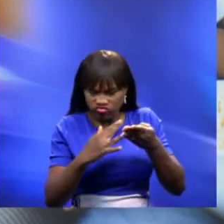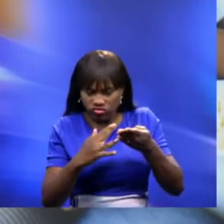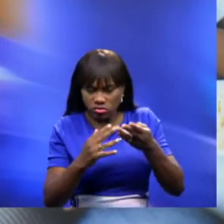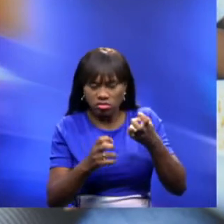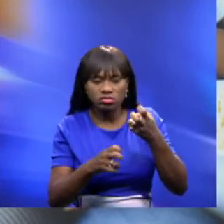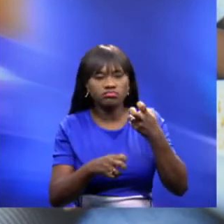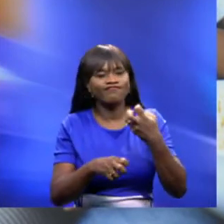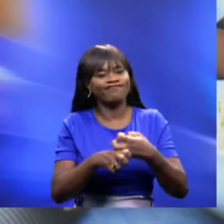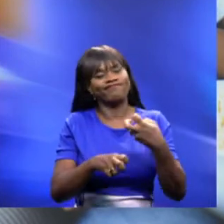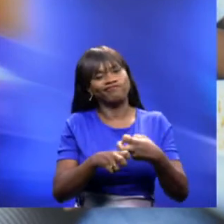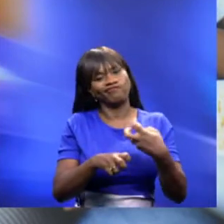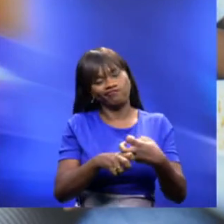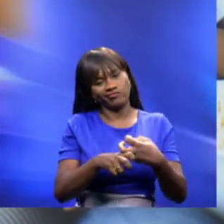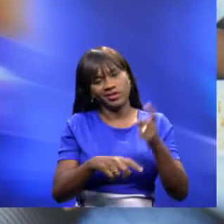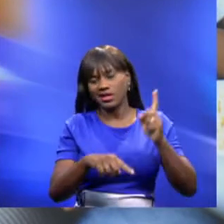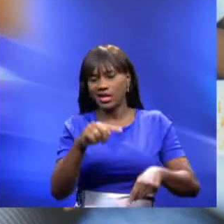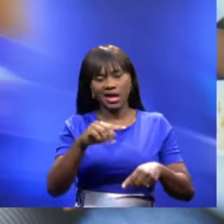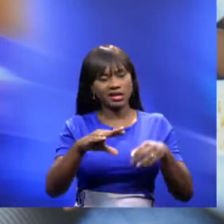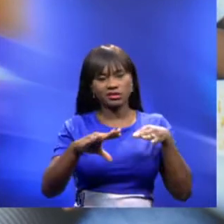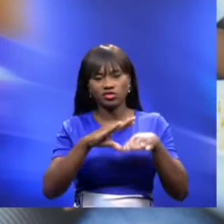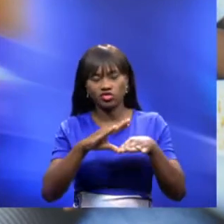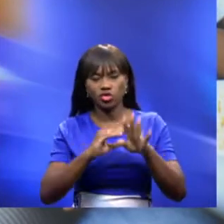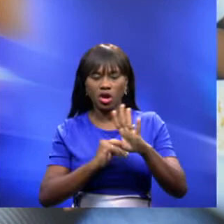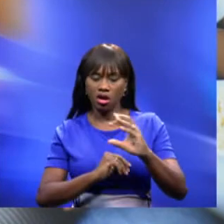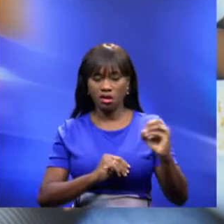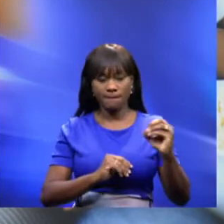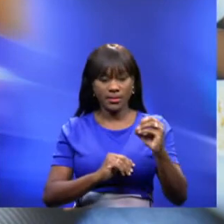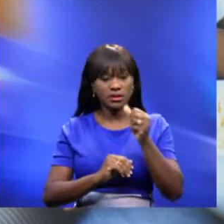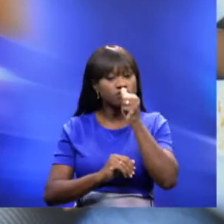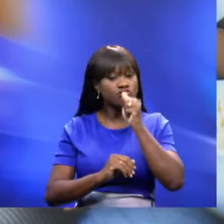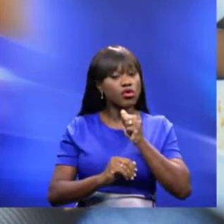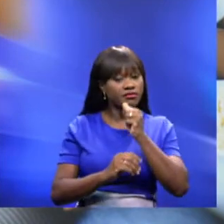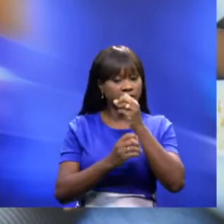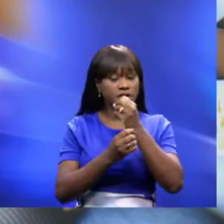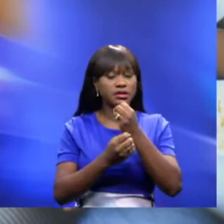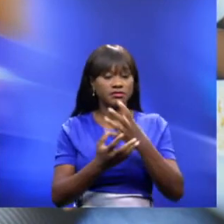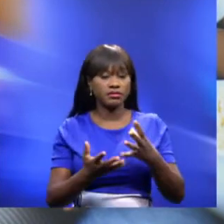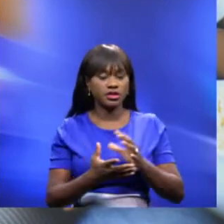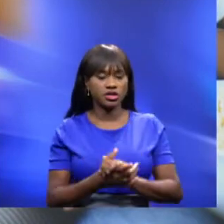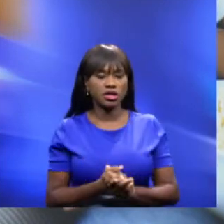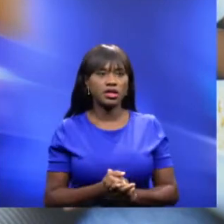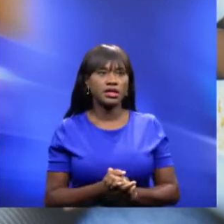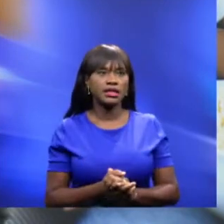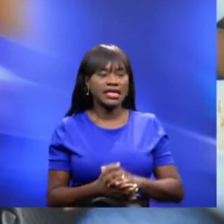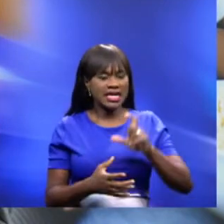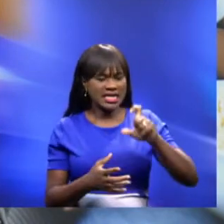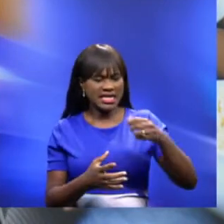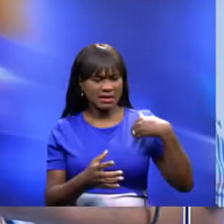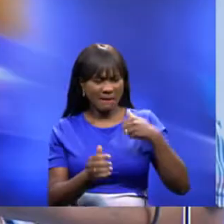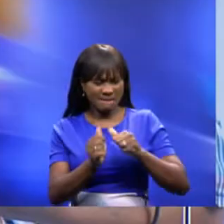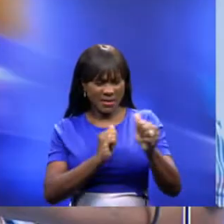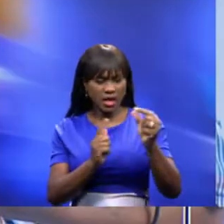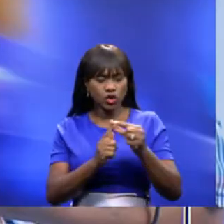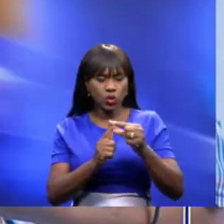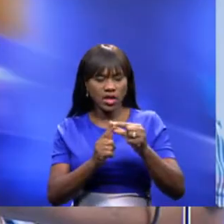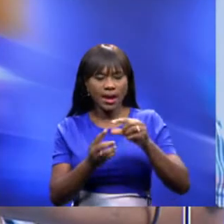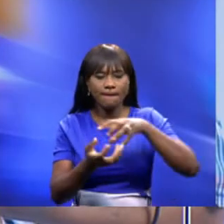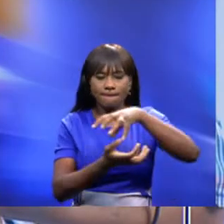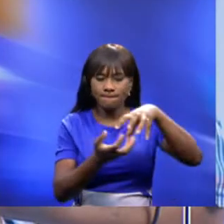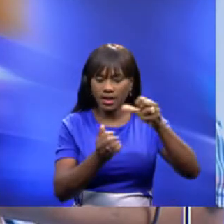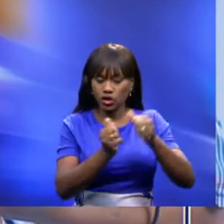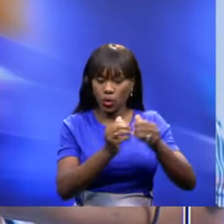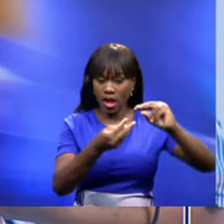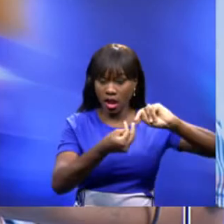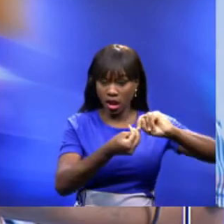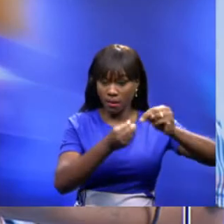in. I would have mentioned we need to have alphanumeric passwords as one precaution. But the defense